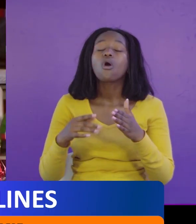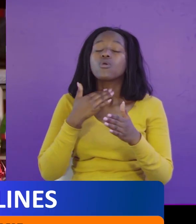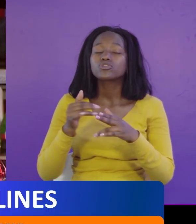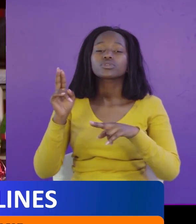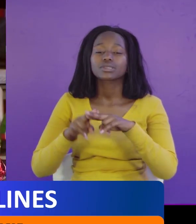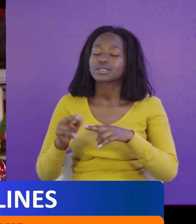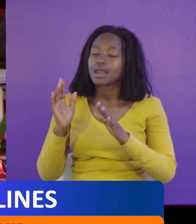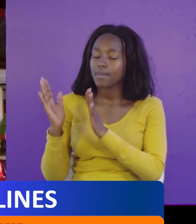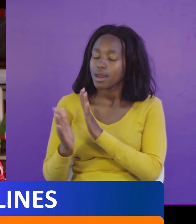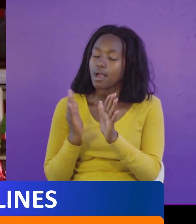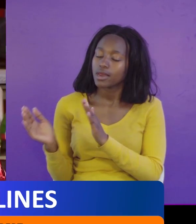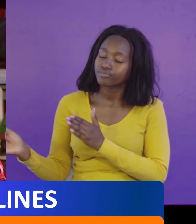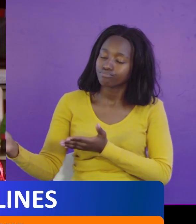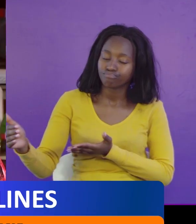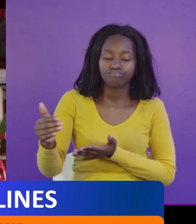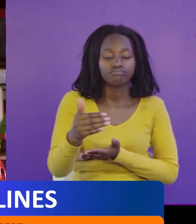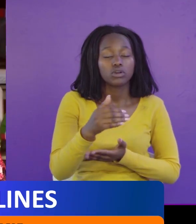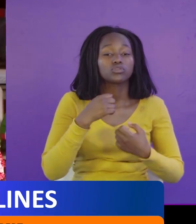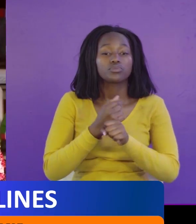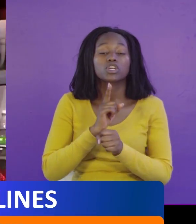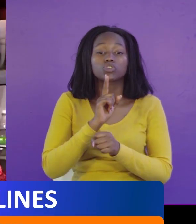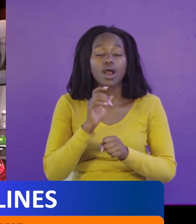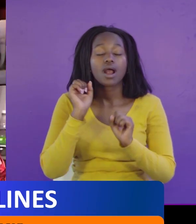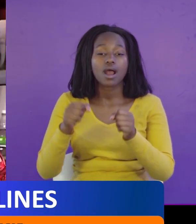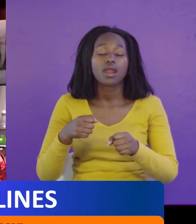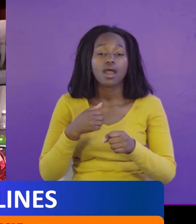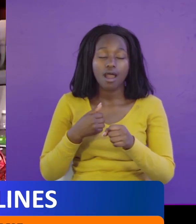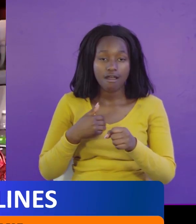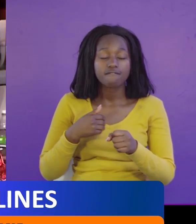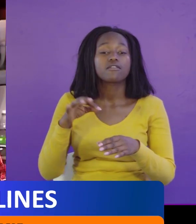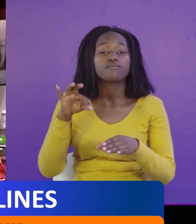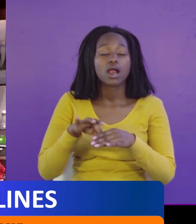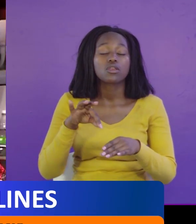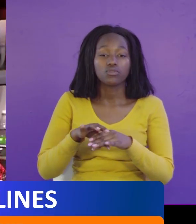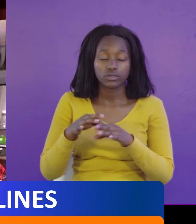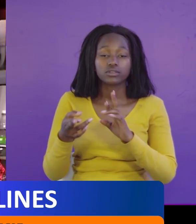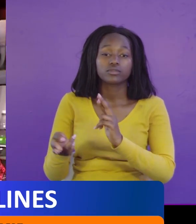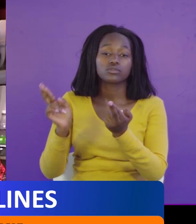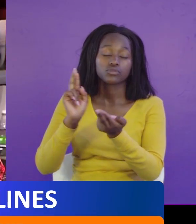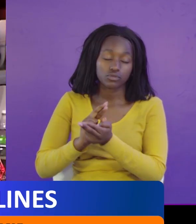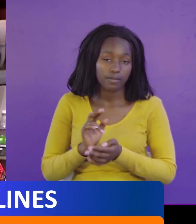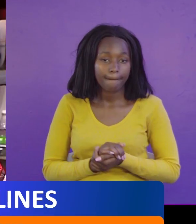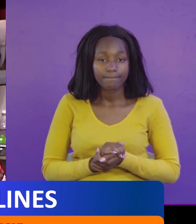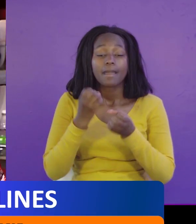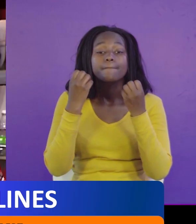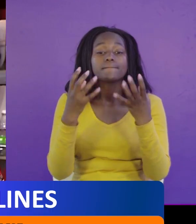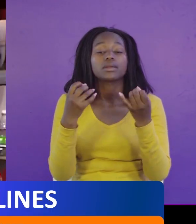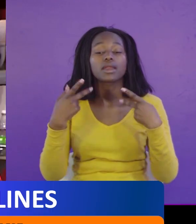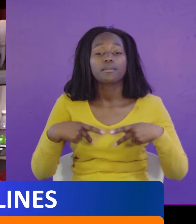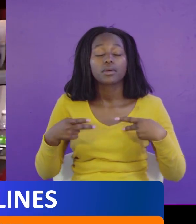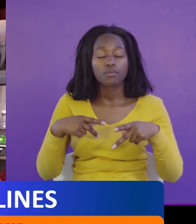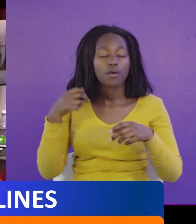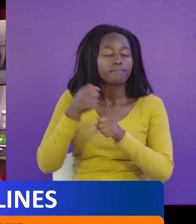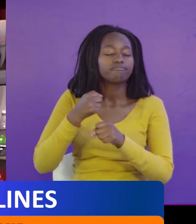bring about a ballot revolution. Thing is hardly working in this country. A vast majority of